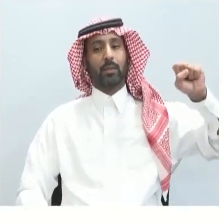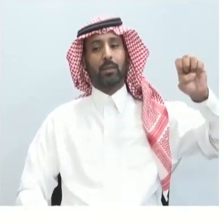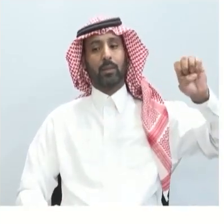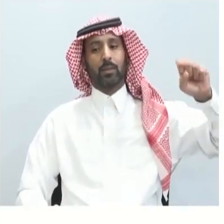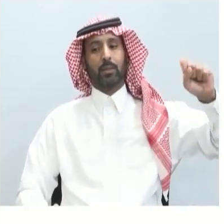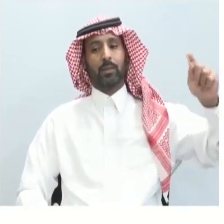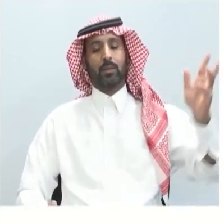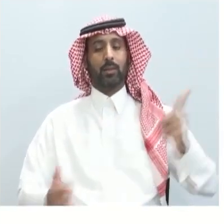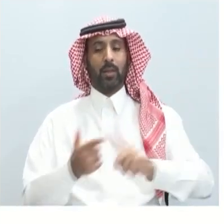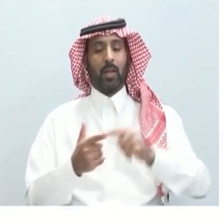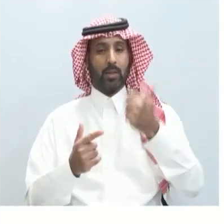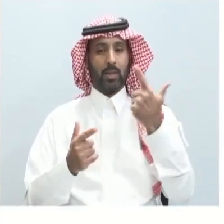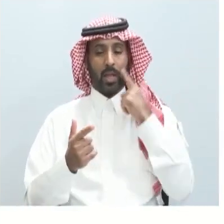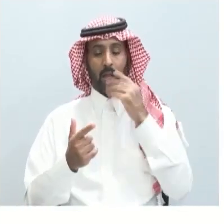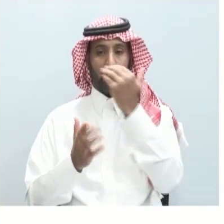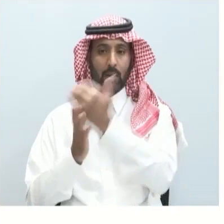in paragraph 7?